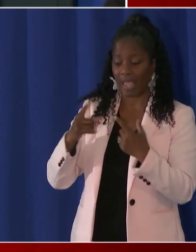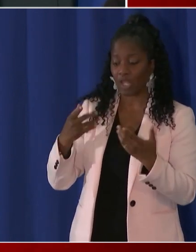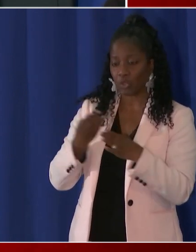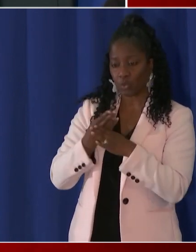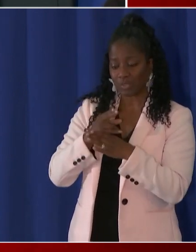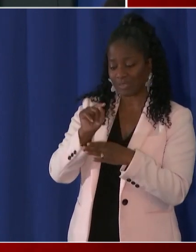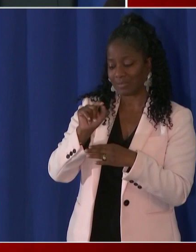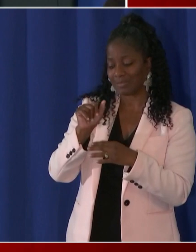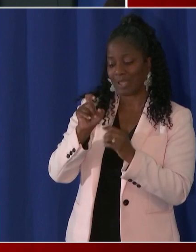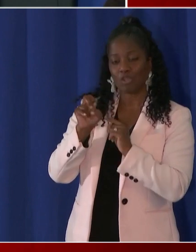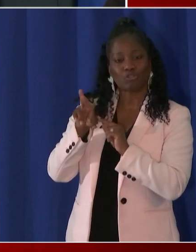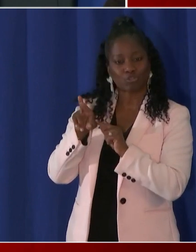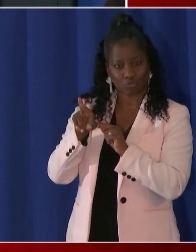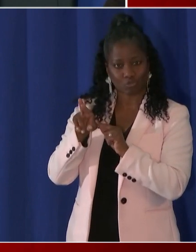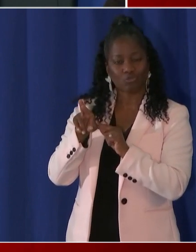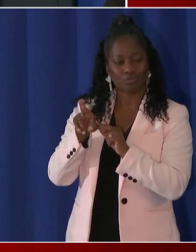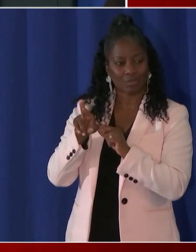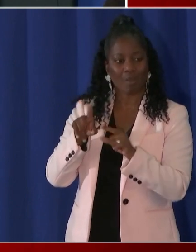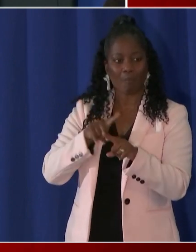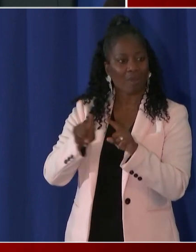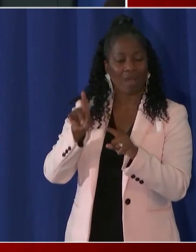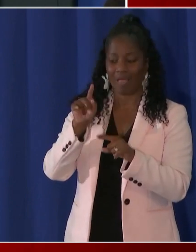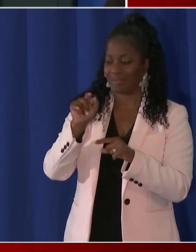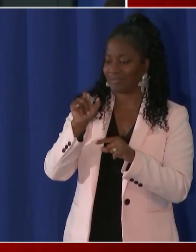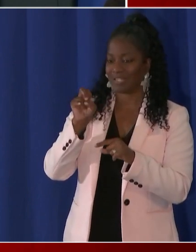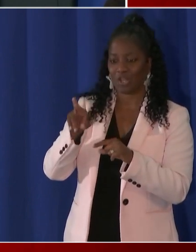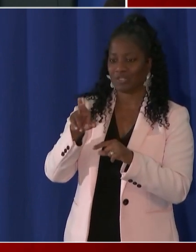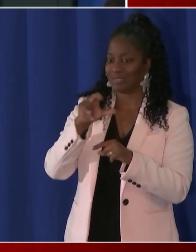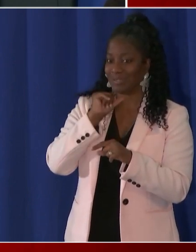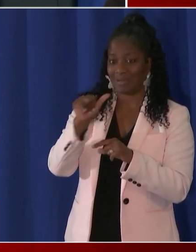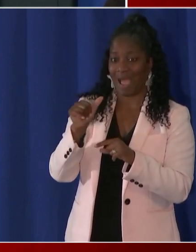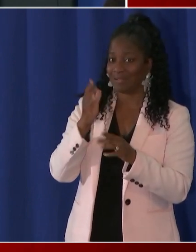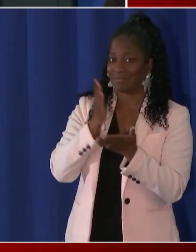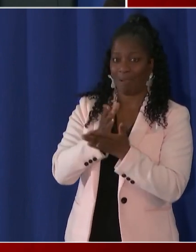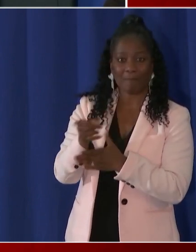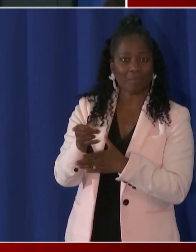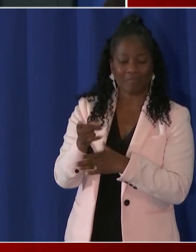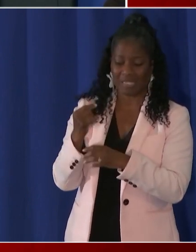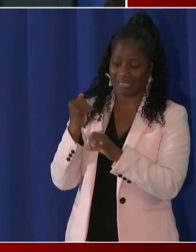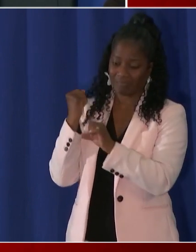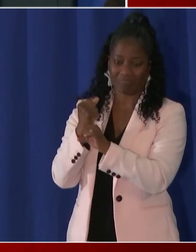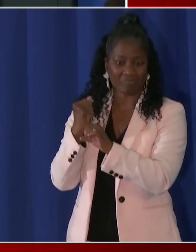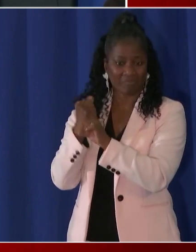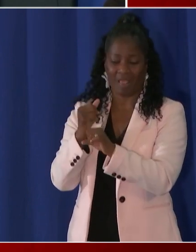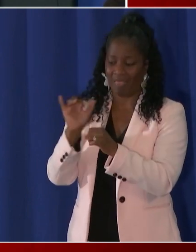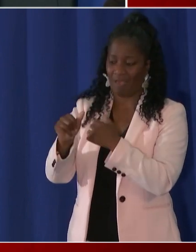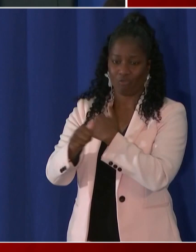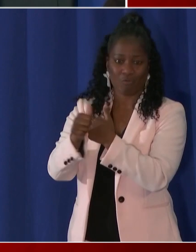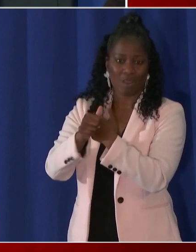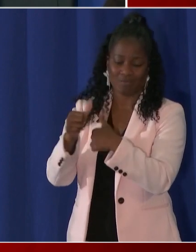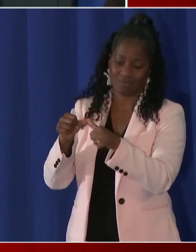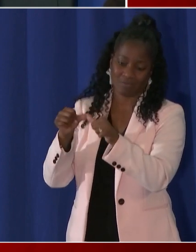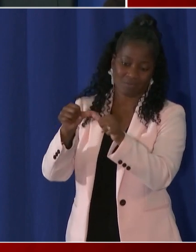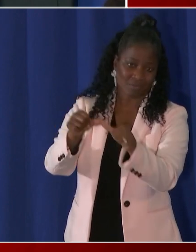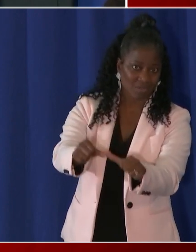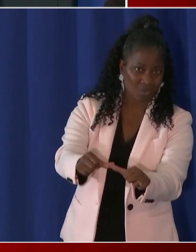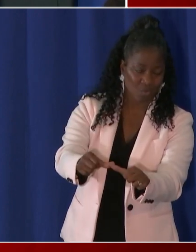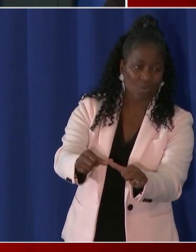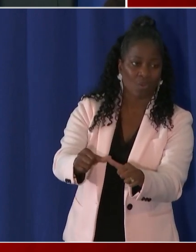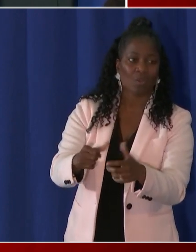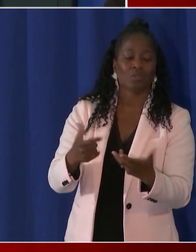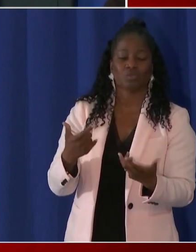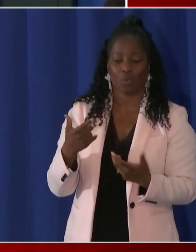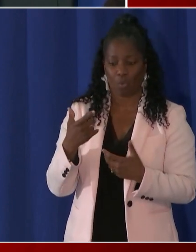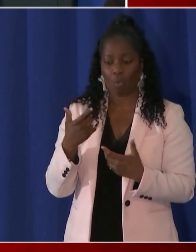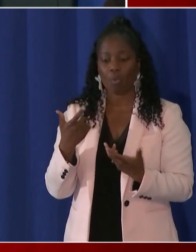their taser, but that taser didn't stop the threat, and apparently, at least where we are right now in